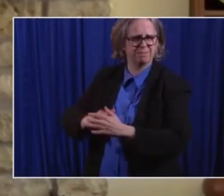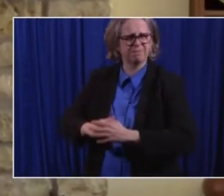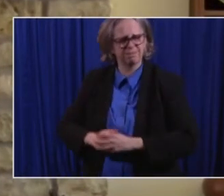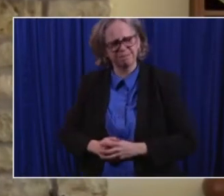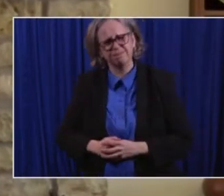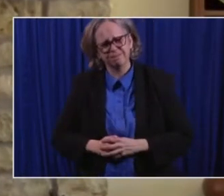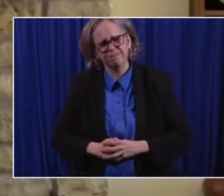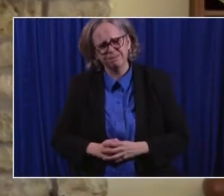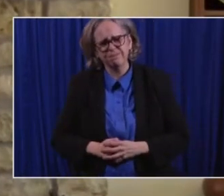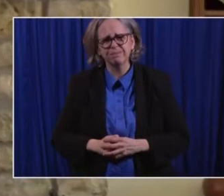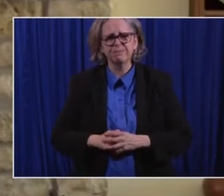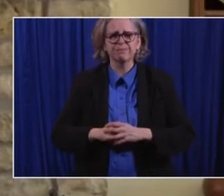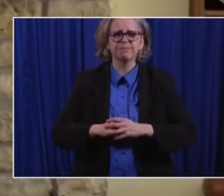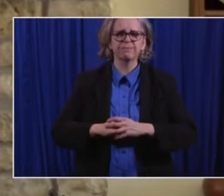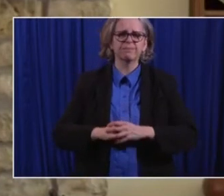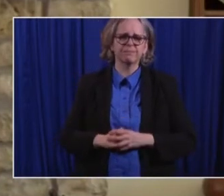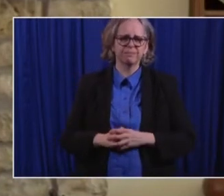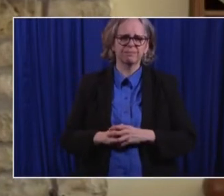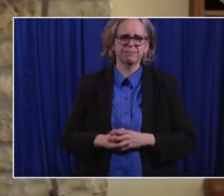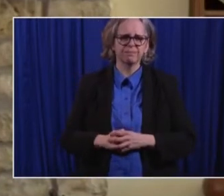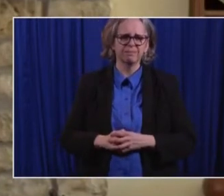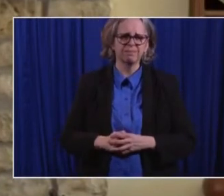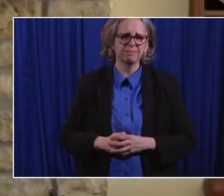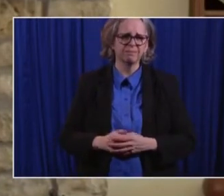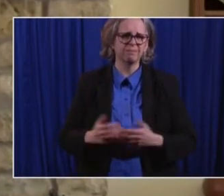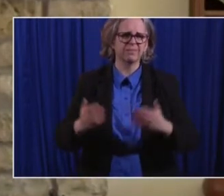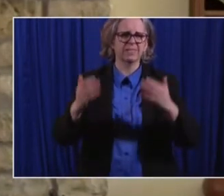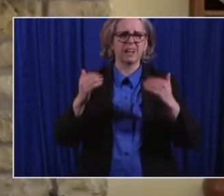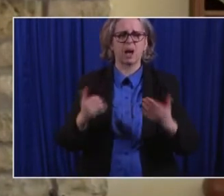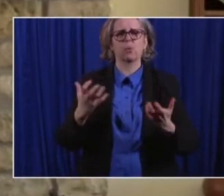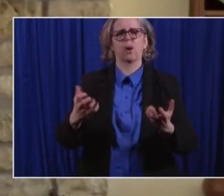I want to turn now to our schools.